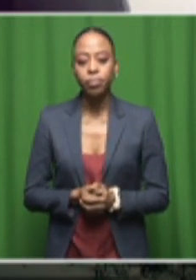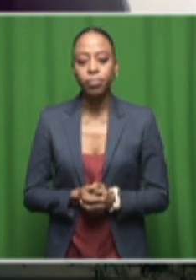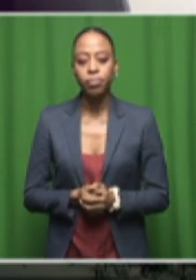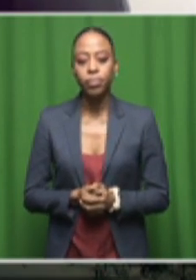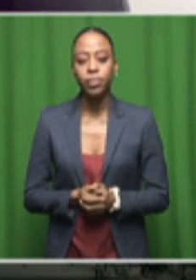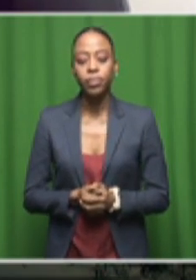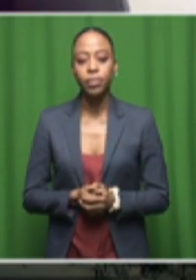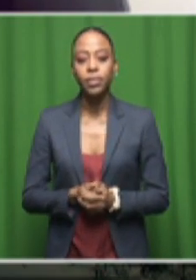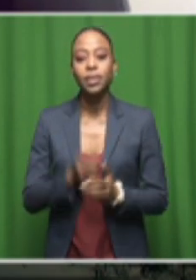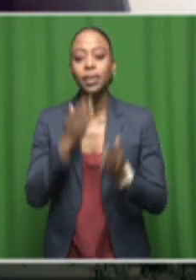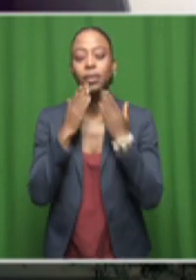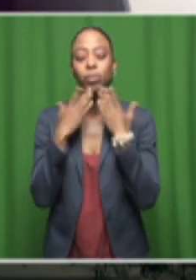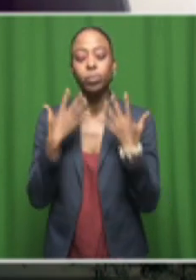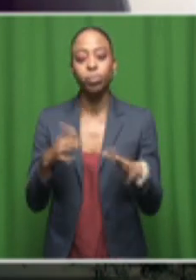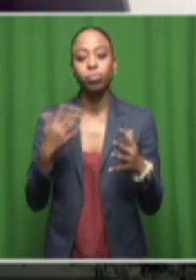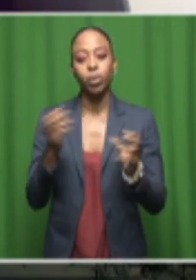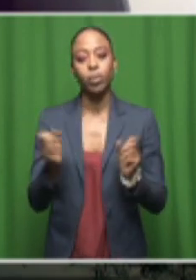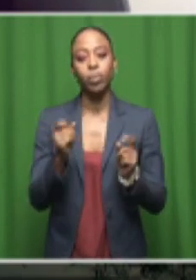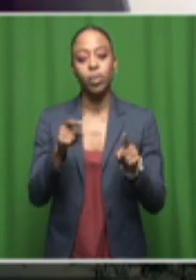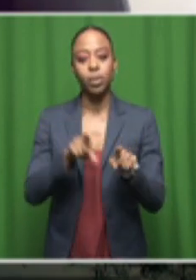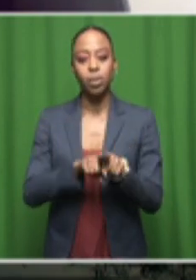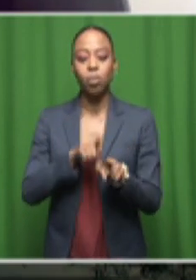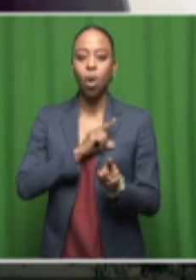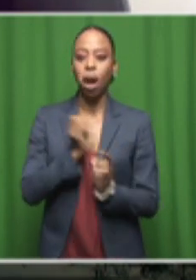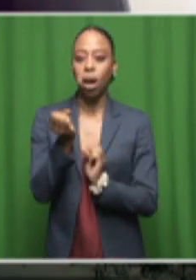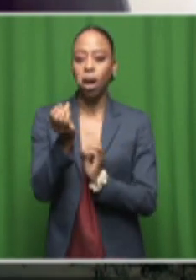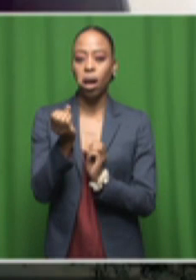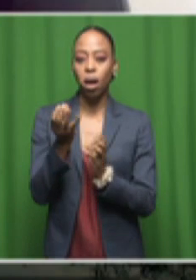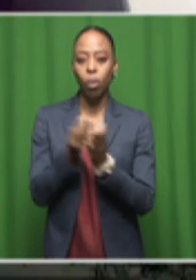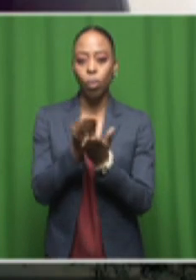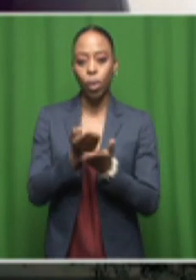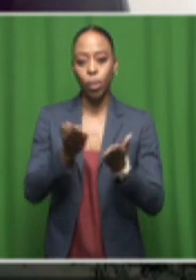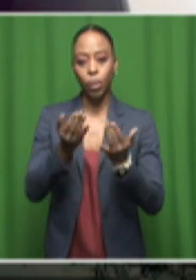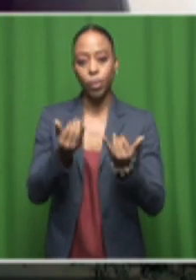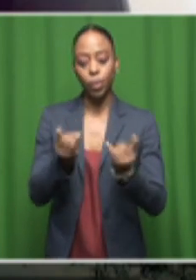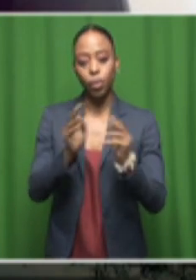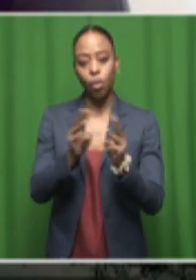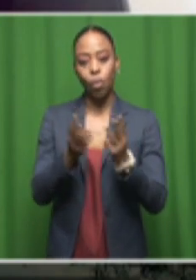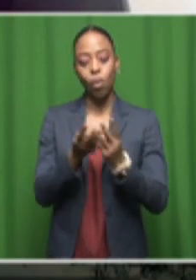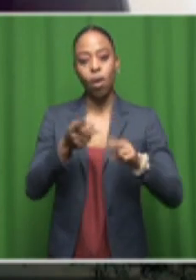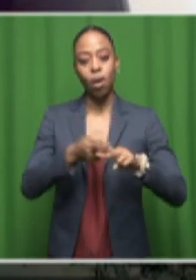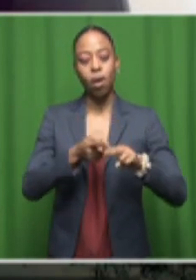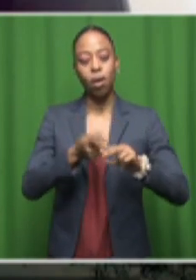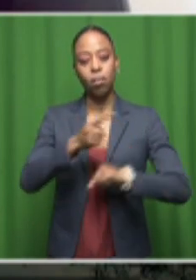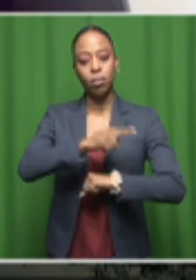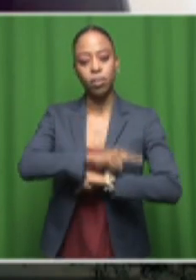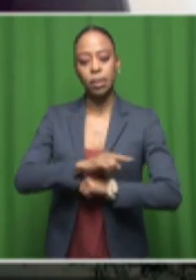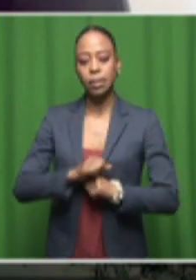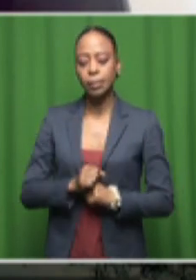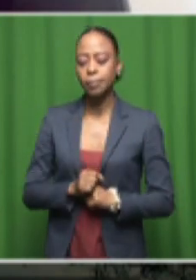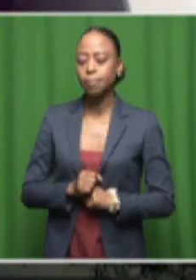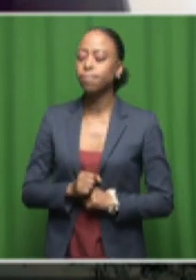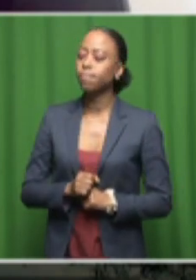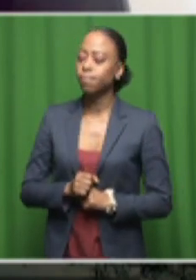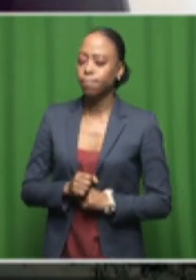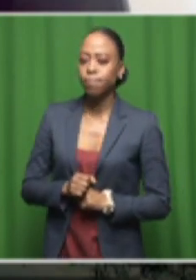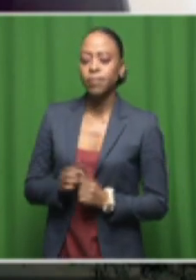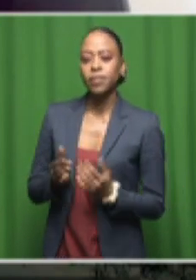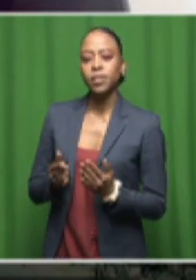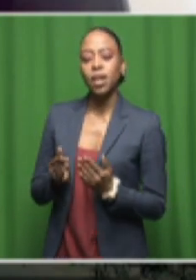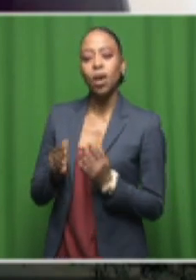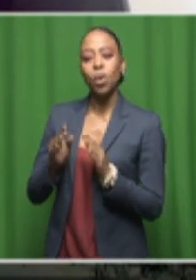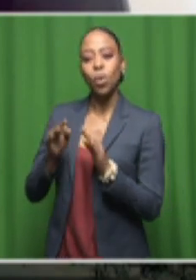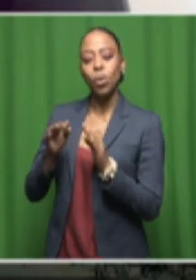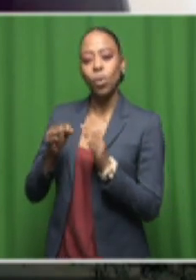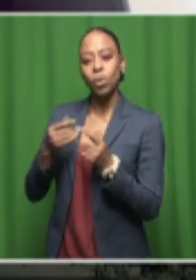Viewers, and thank you very much for the opportunity to speak to you today on World AIDS Day. So, Professor, let's just dig in straight away to the